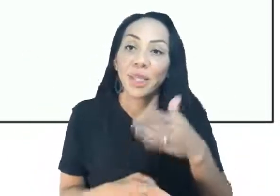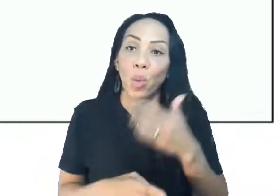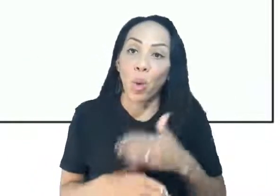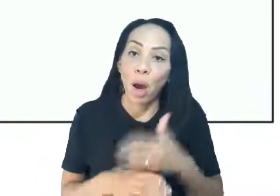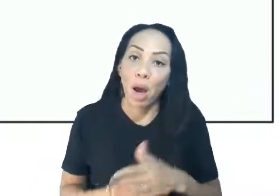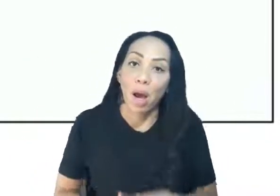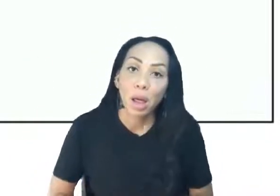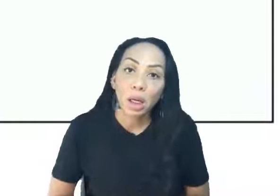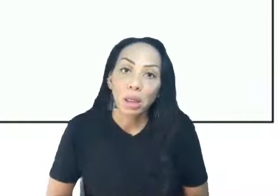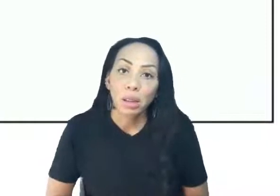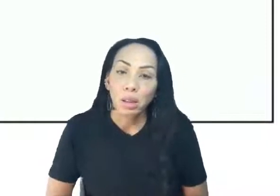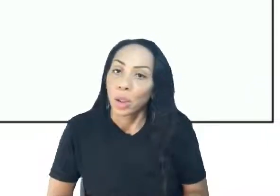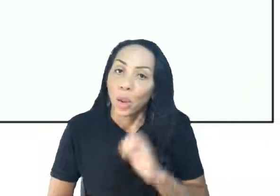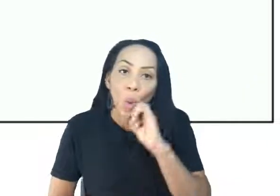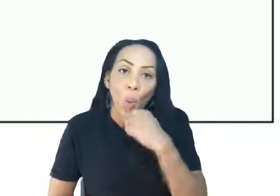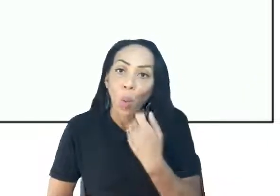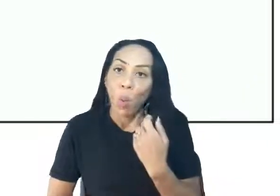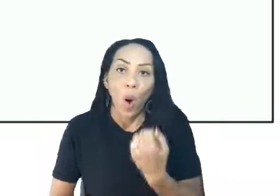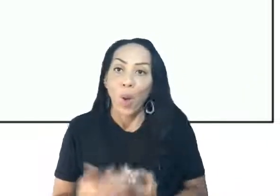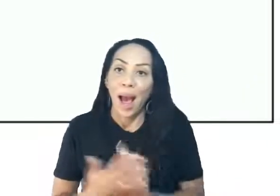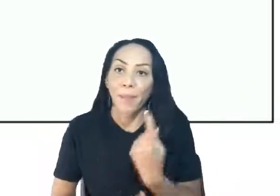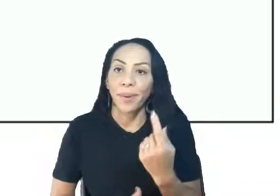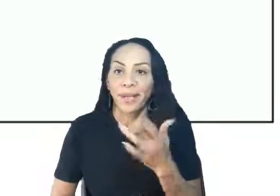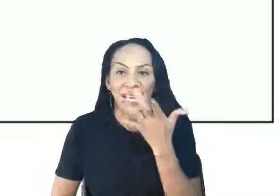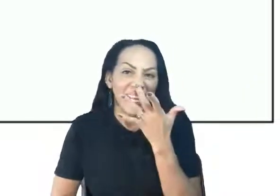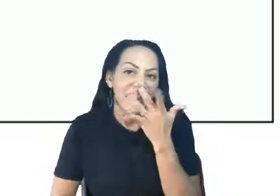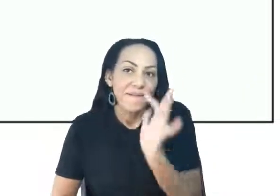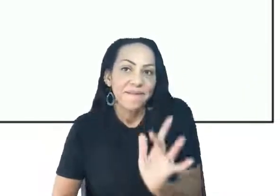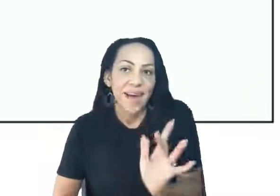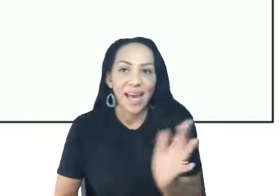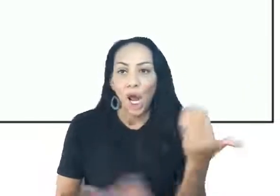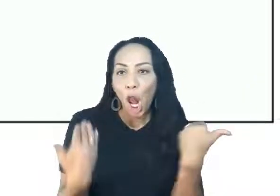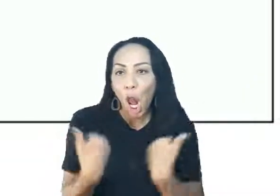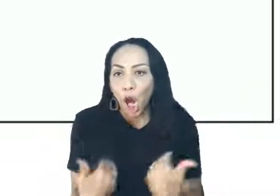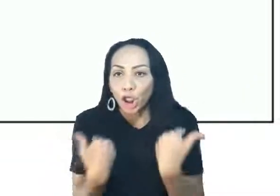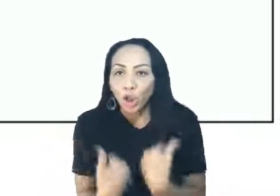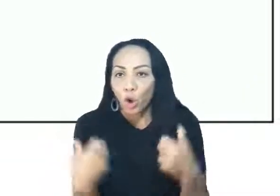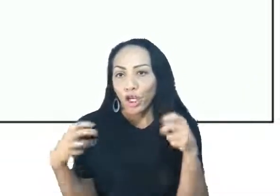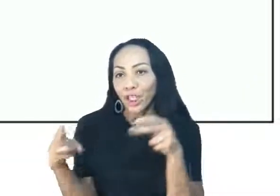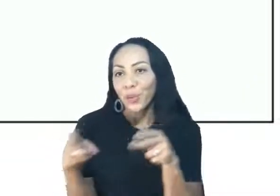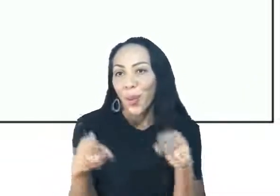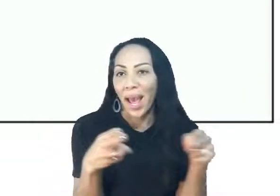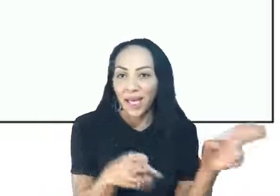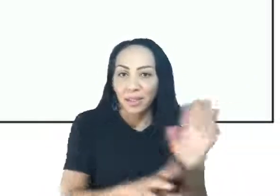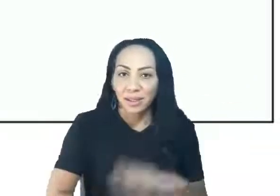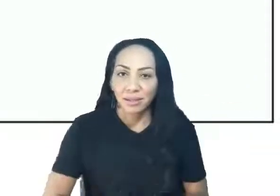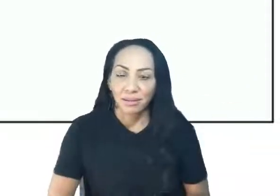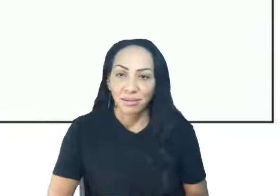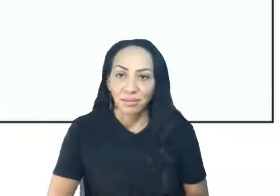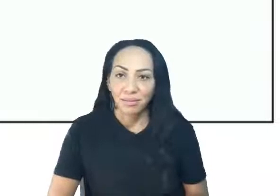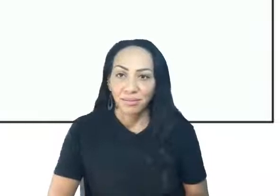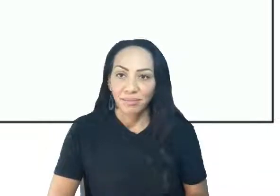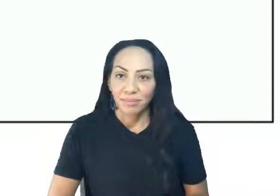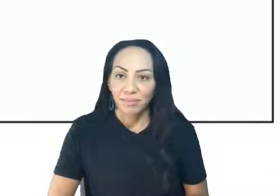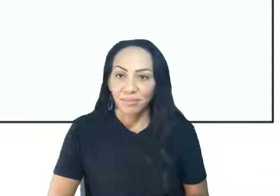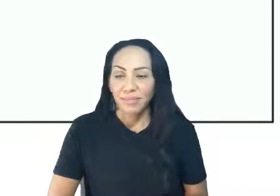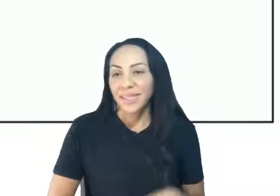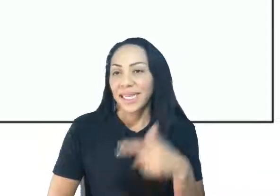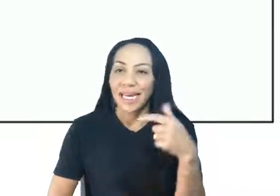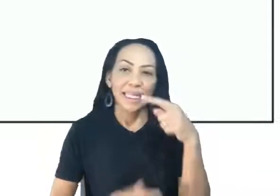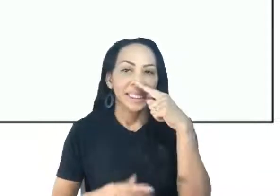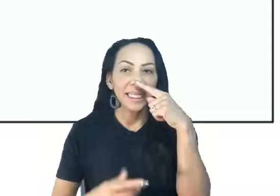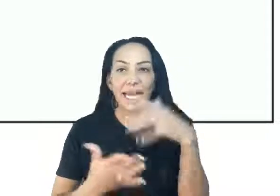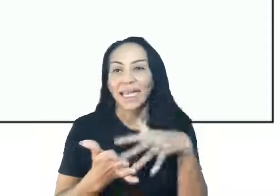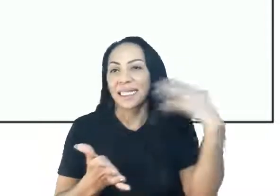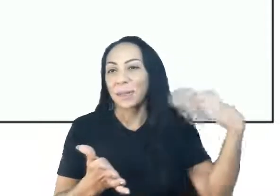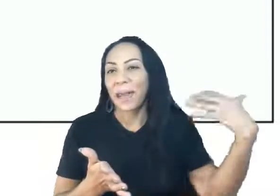fake, luxurious ways that we believe rest must happen. It will not happen away from our communities, held up in expensive hotels, in